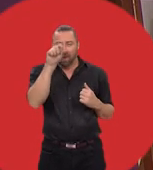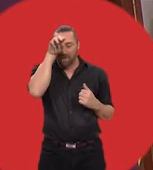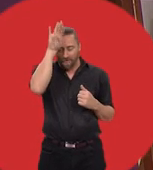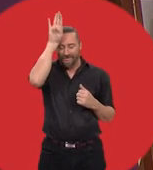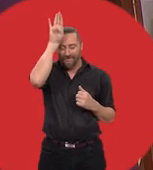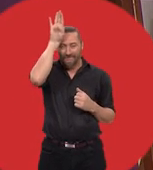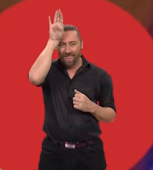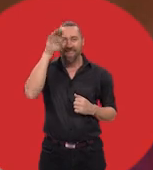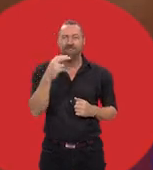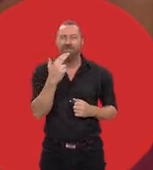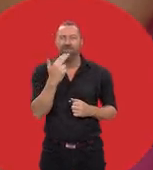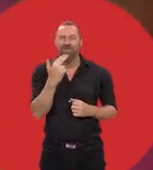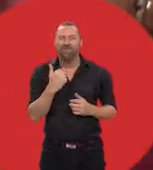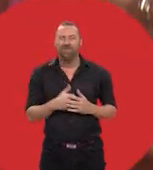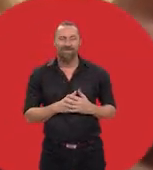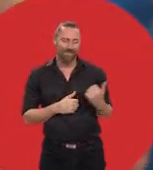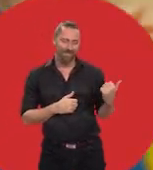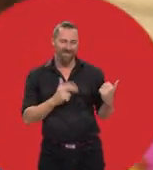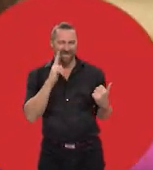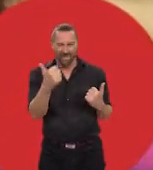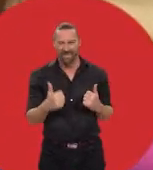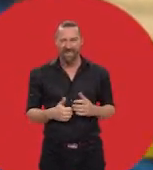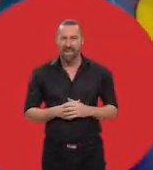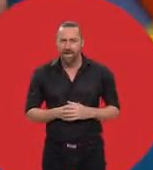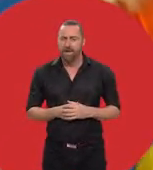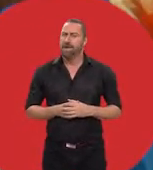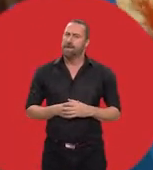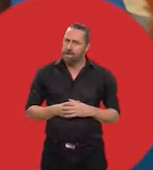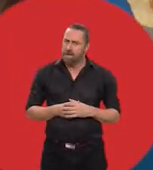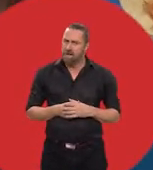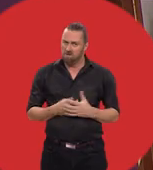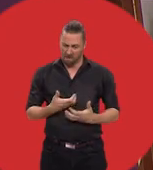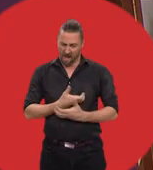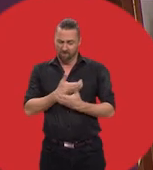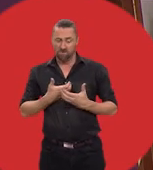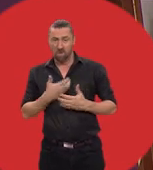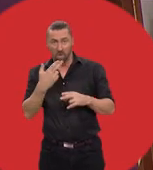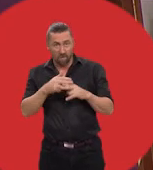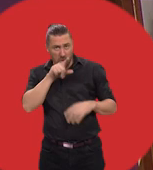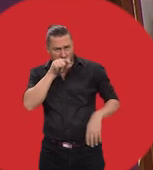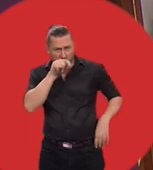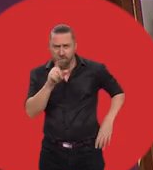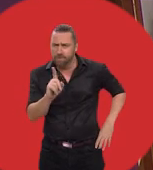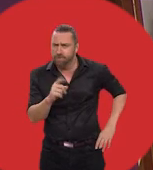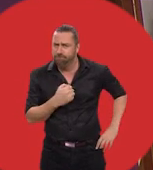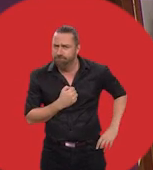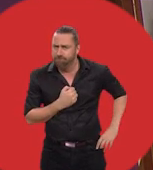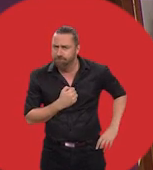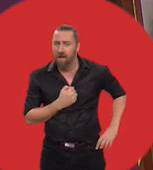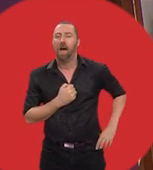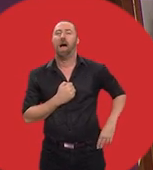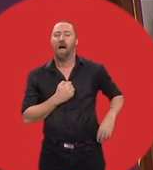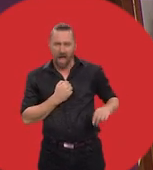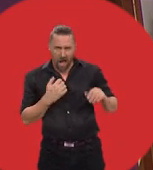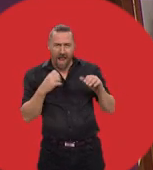head. Now that's looking pretty cute, but I'm not sure how comfortable this birdhouse is going to be. So why don't we add some filling